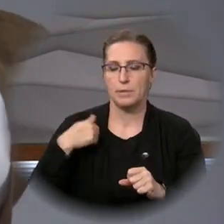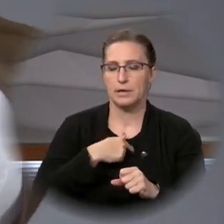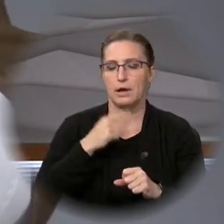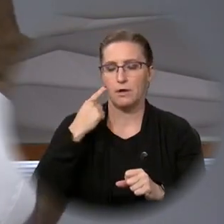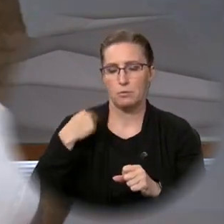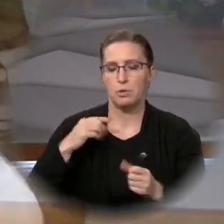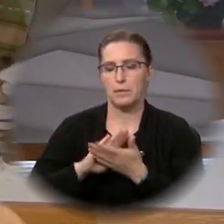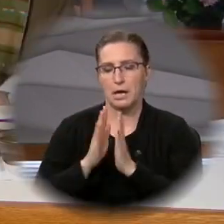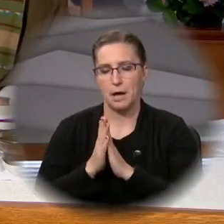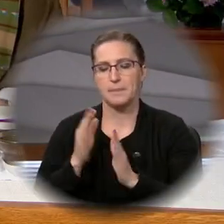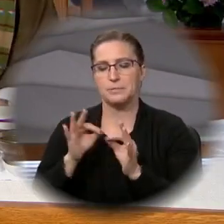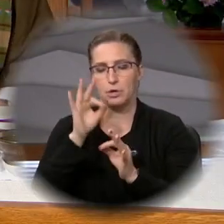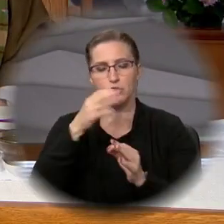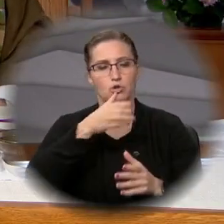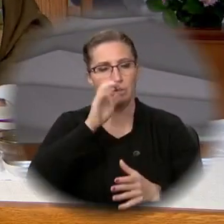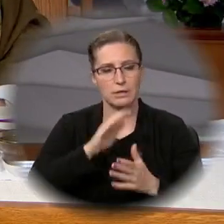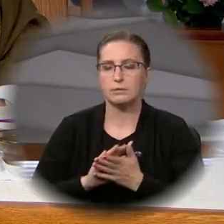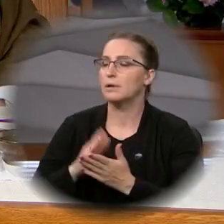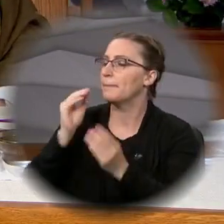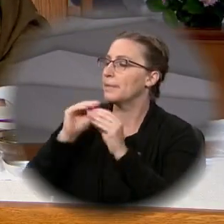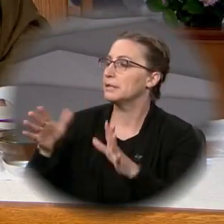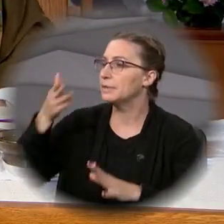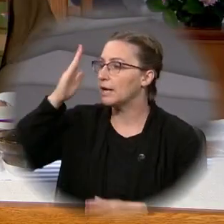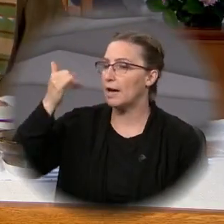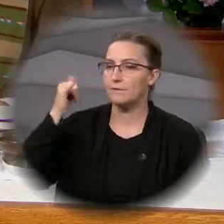spiritual drink. Blessed be God forever.